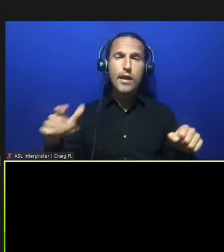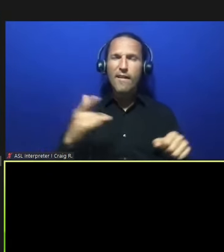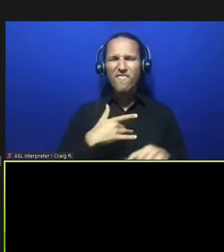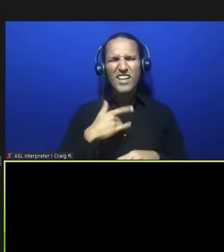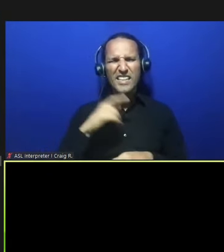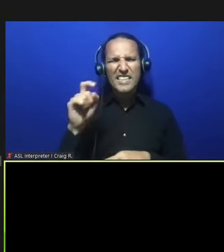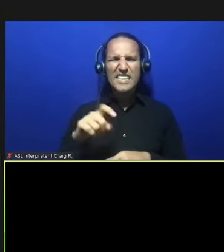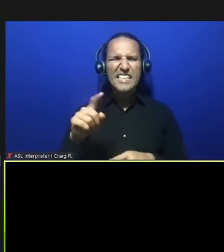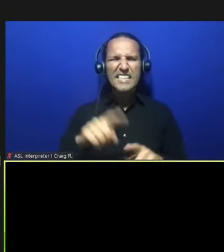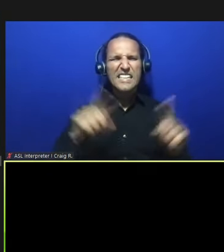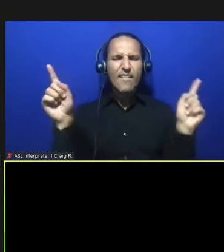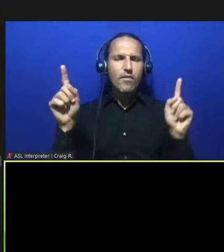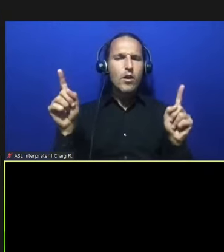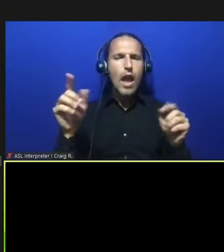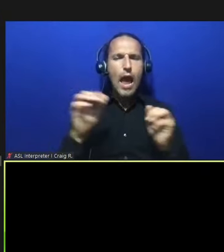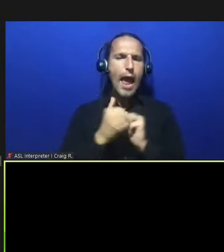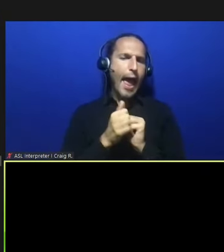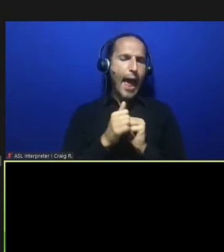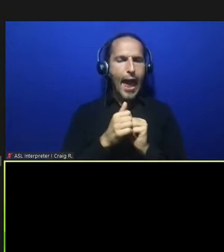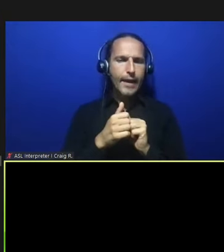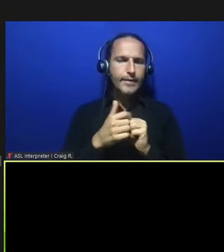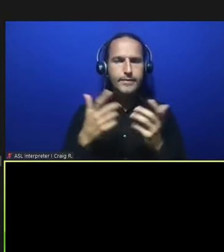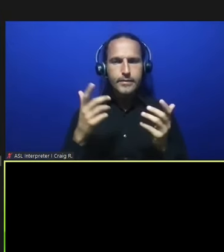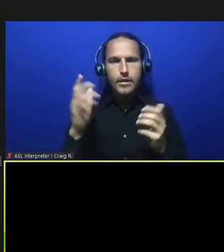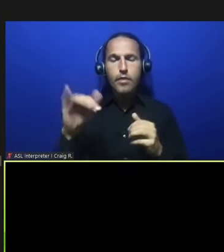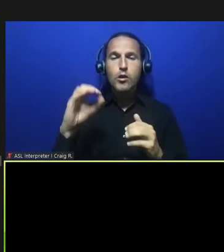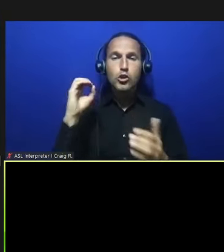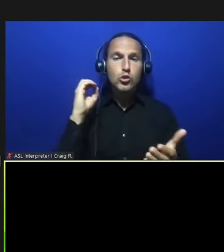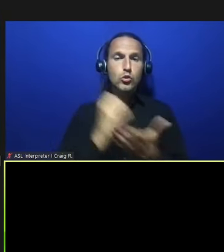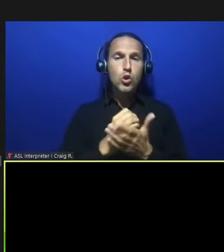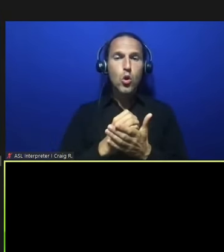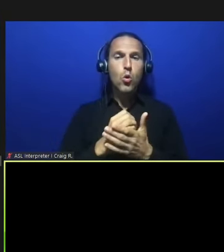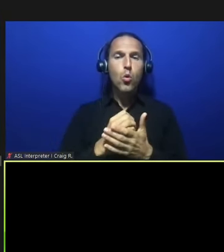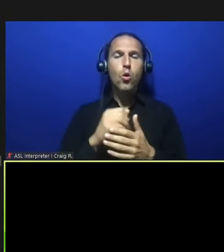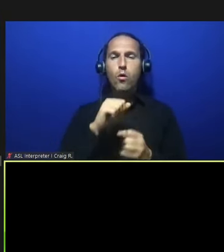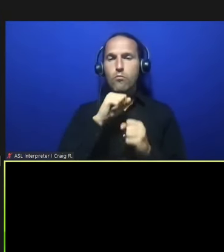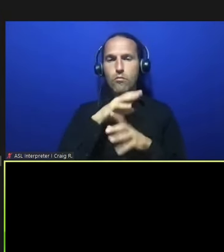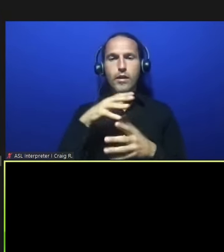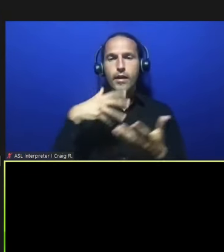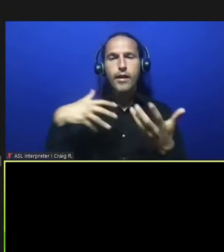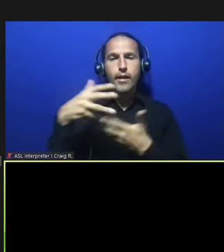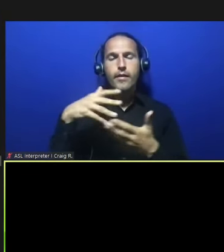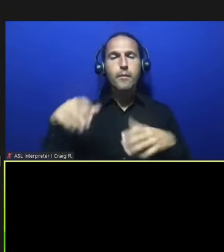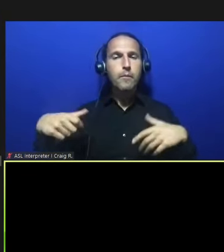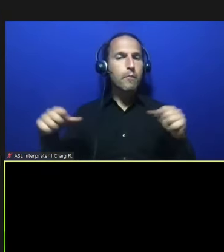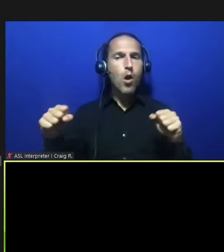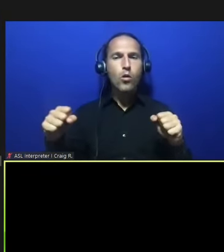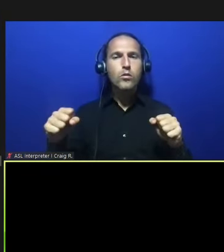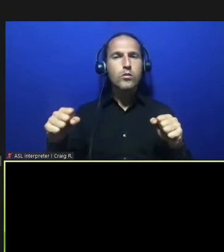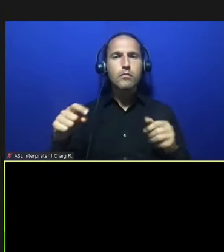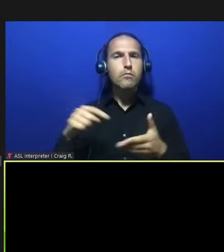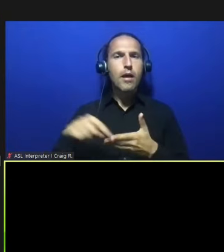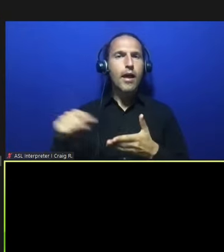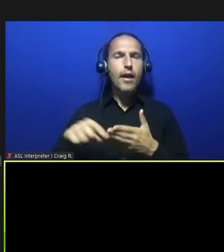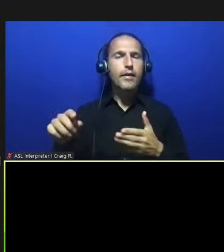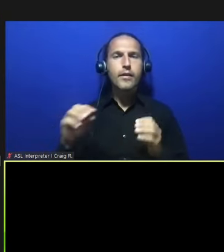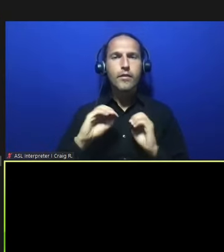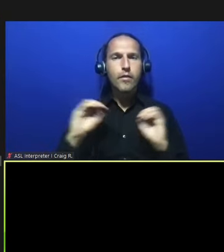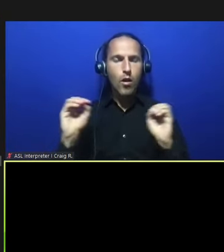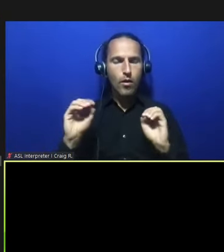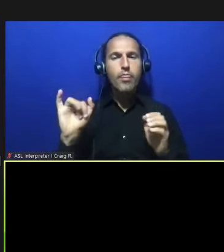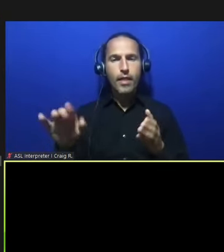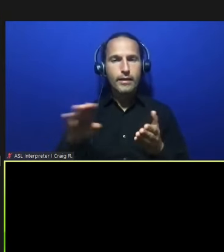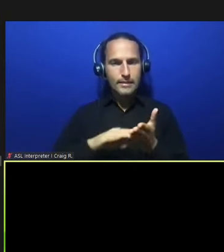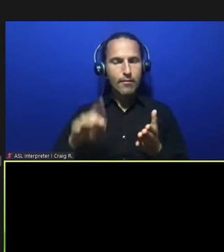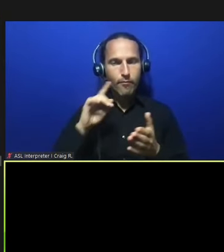different way to do this, where zero emissions motorcyclists pay no, you know, congestion. There are exceptions for